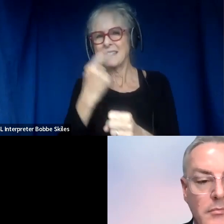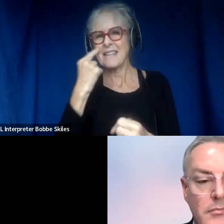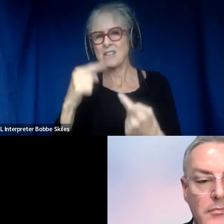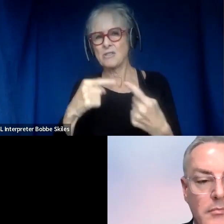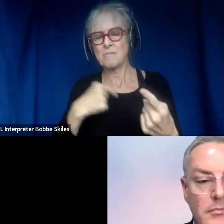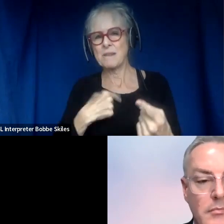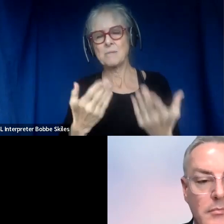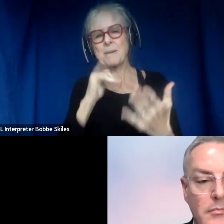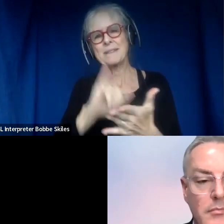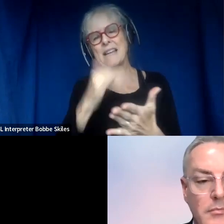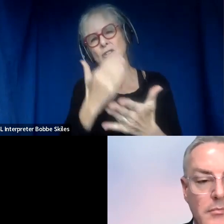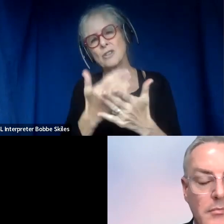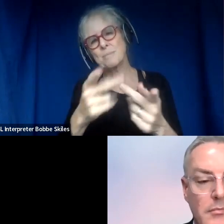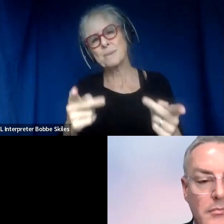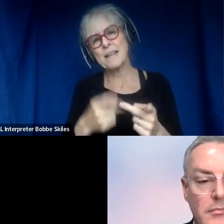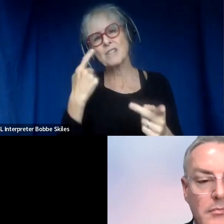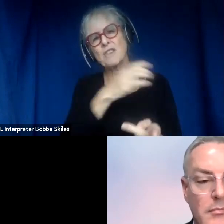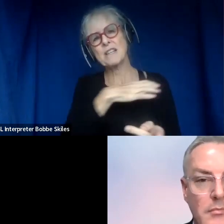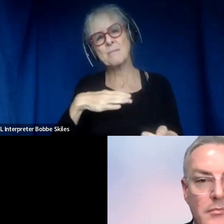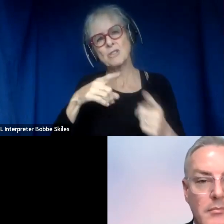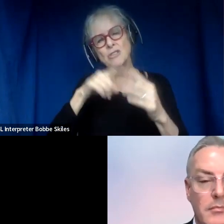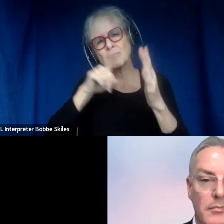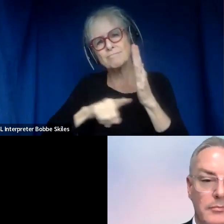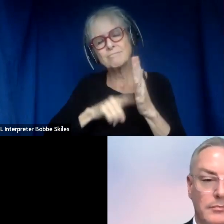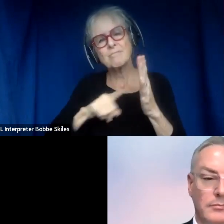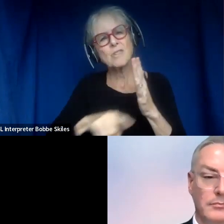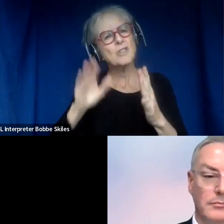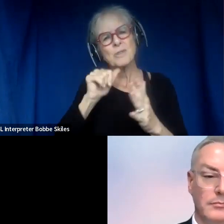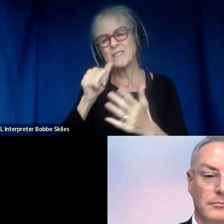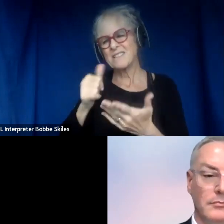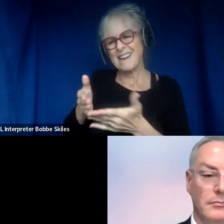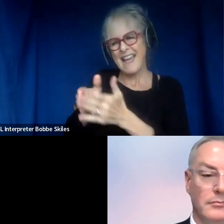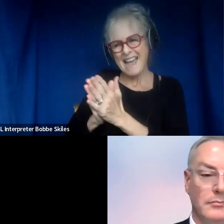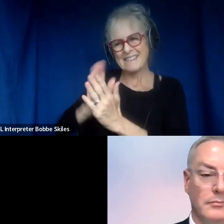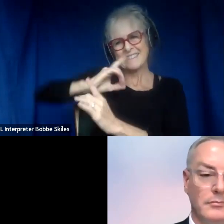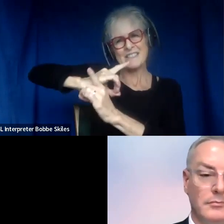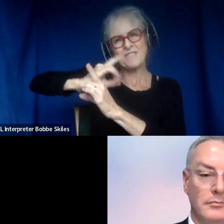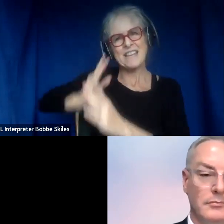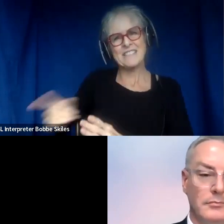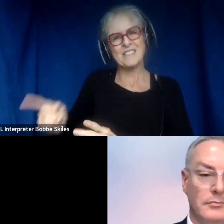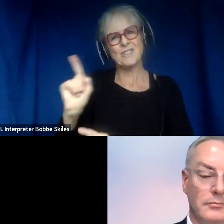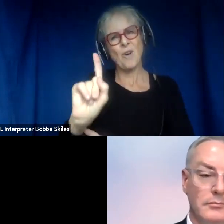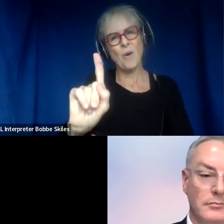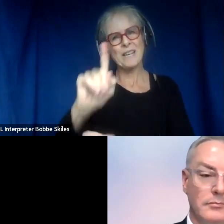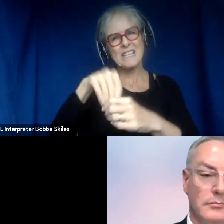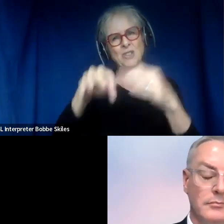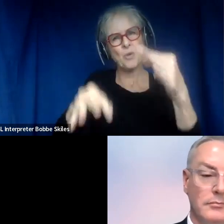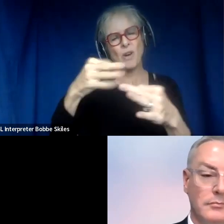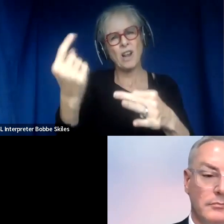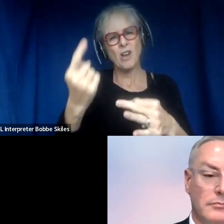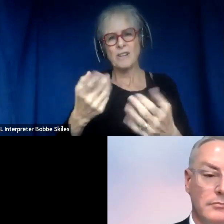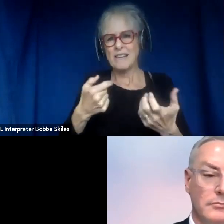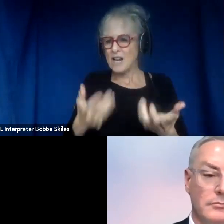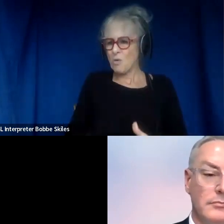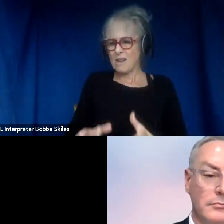to poke around, because you wouldn't send a criminal defendant to go sit in there, and I wouldn't send somebody who doesn't know the system, like, I'll leave